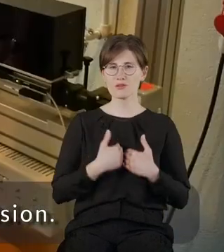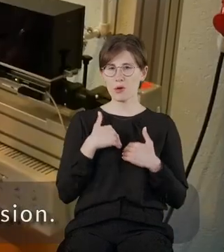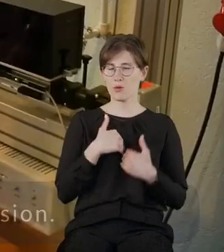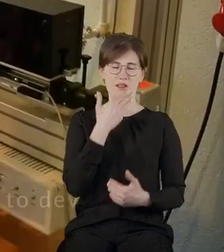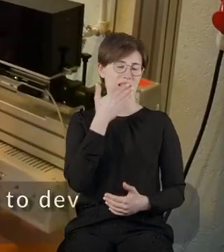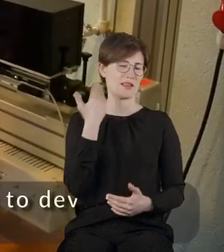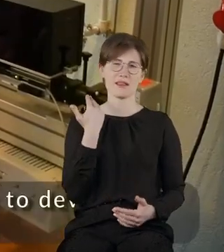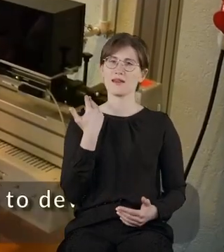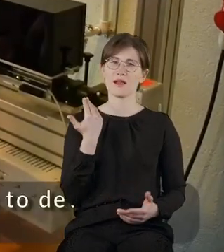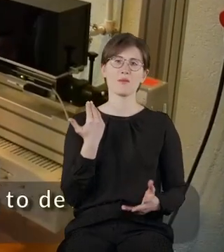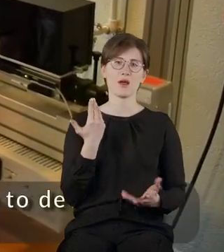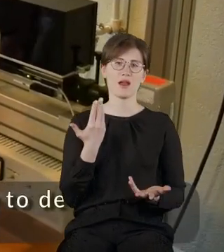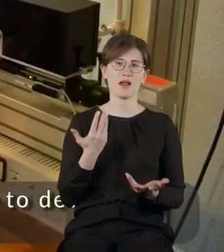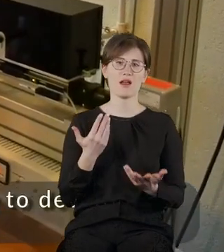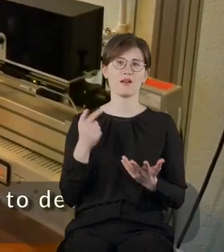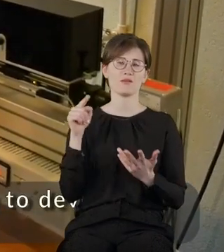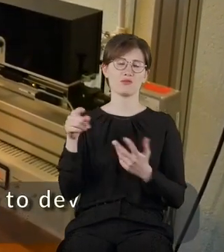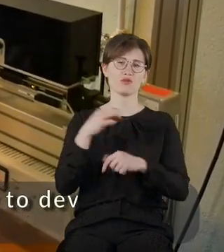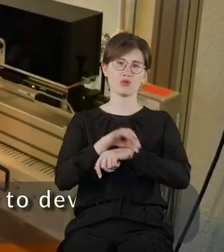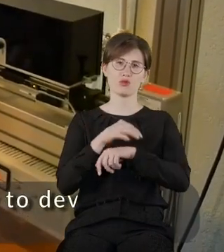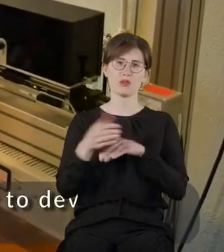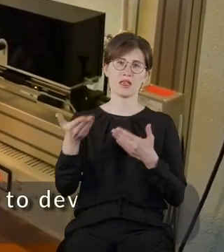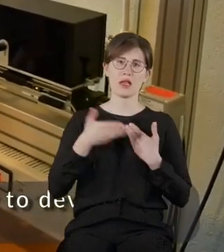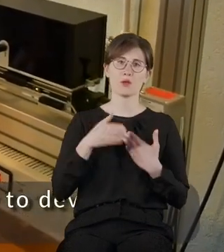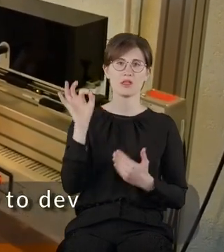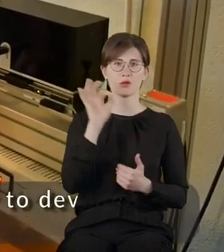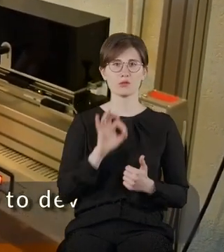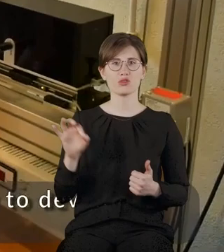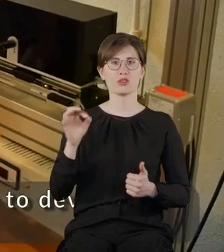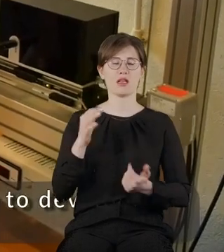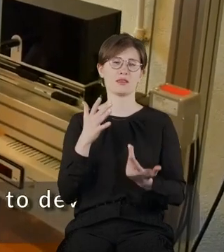swojej decyzji. Studia dały mi dużą szansę rozwoju,